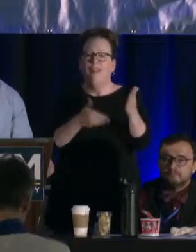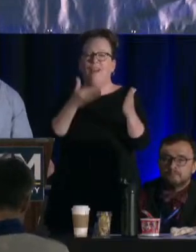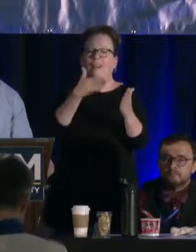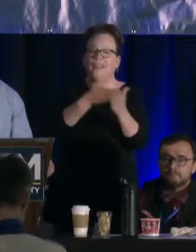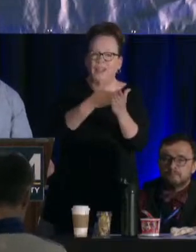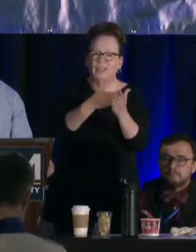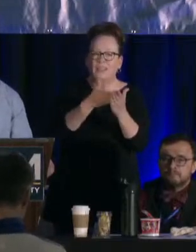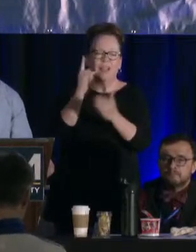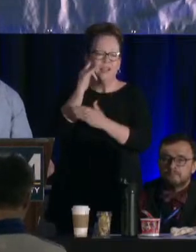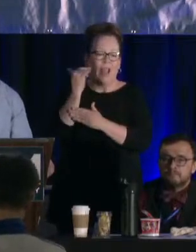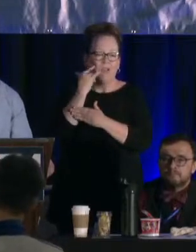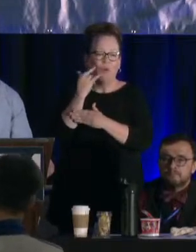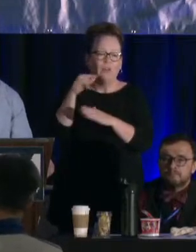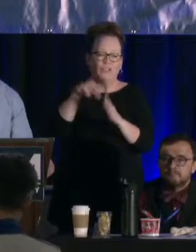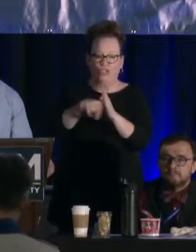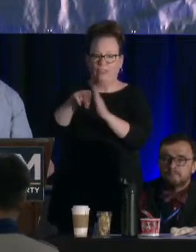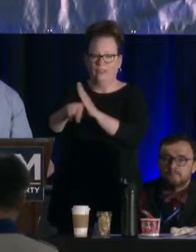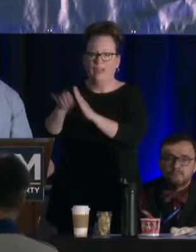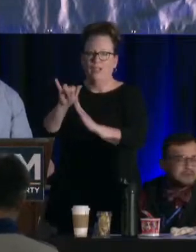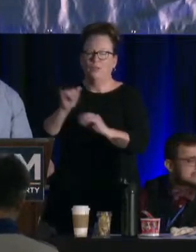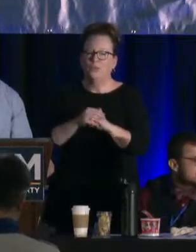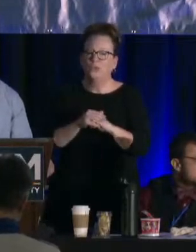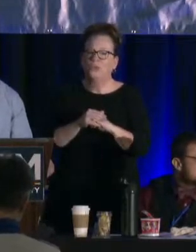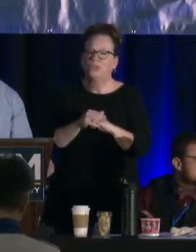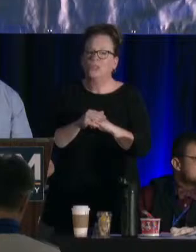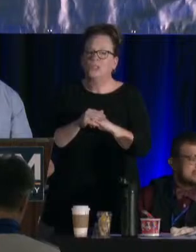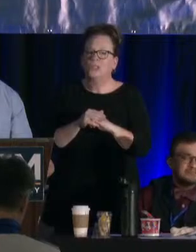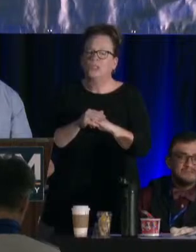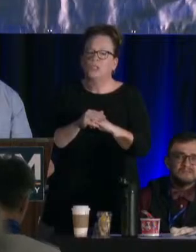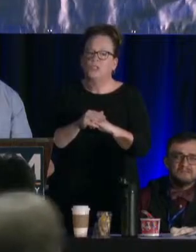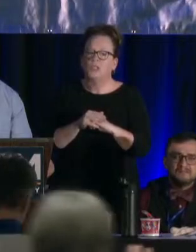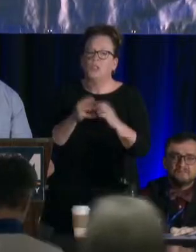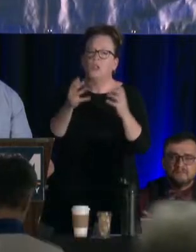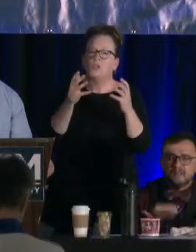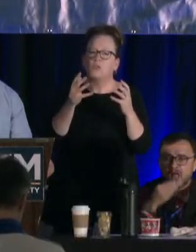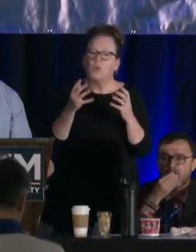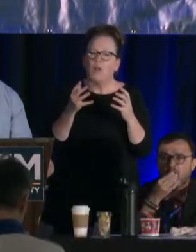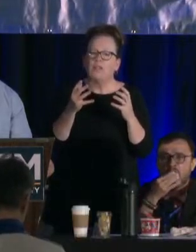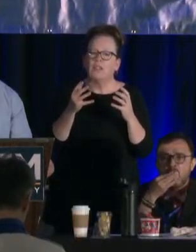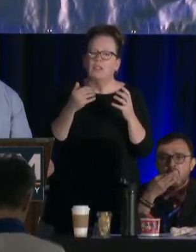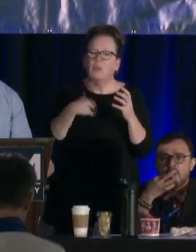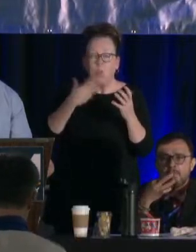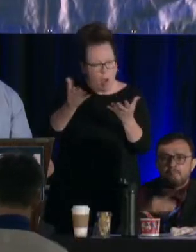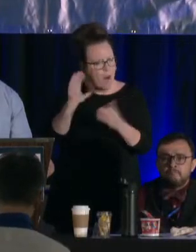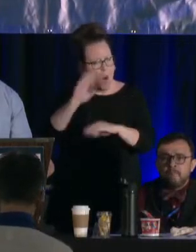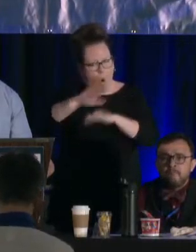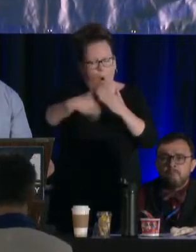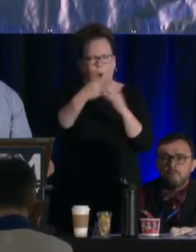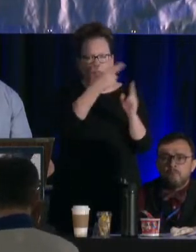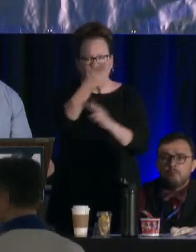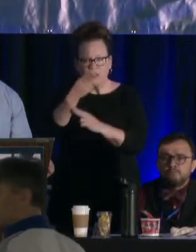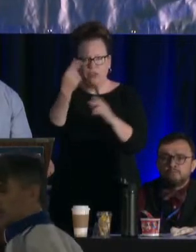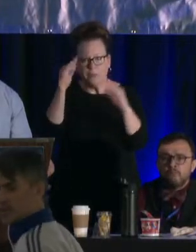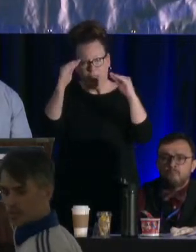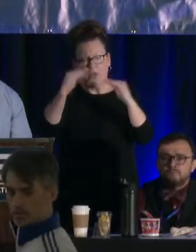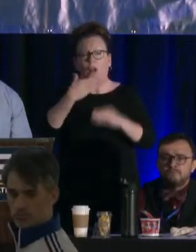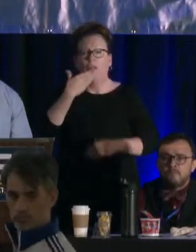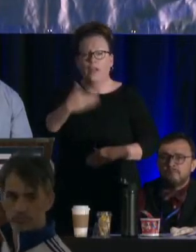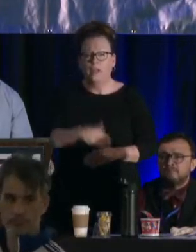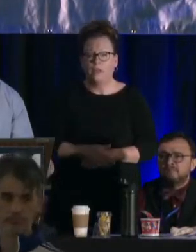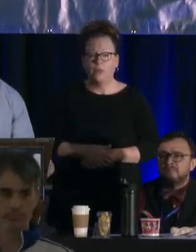California genocide and against a lot of other things that have happened here. So we want accurate history to be taught and not be put on the ballot. Thank you.